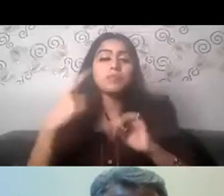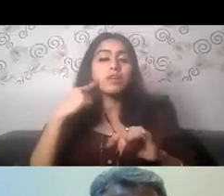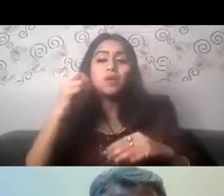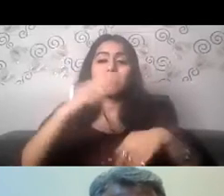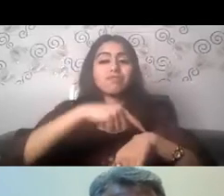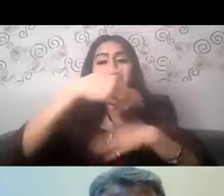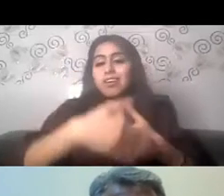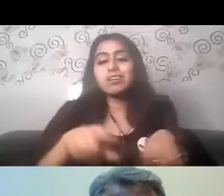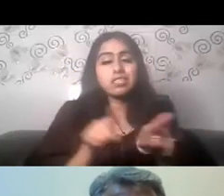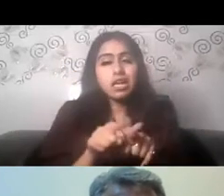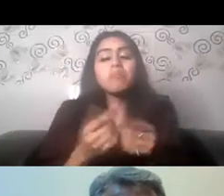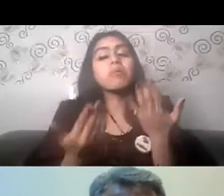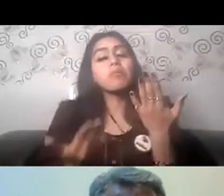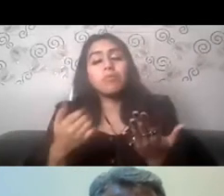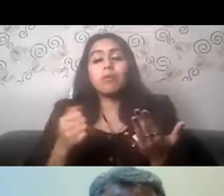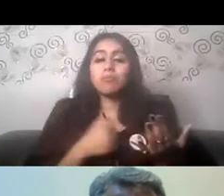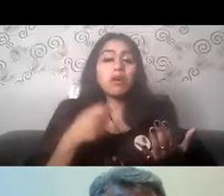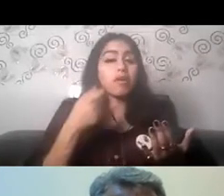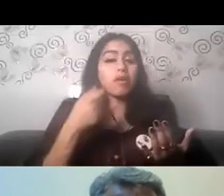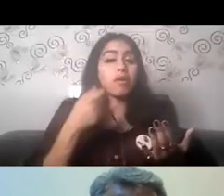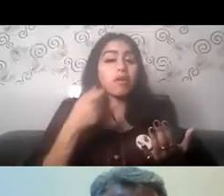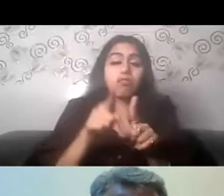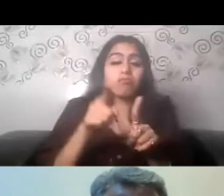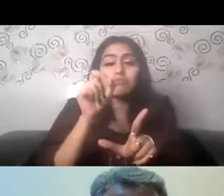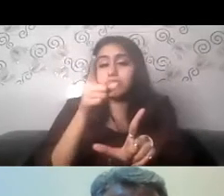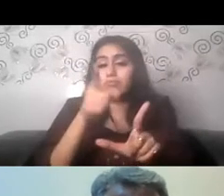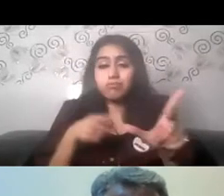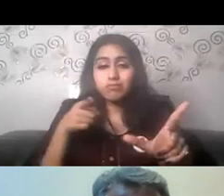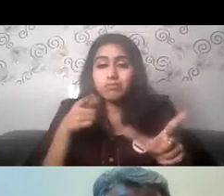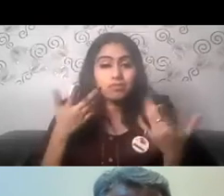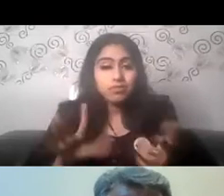And my father was bedridden for 10 years.